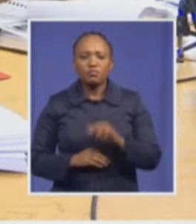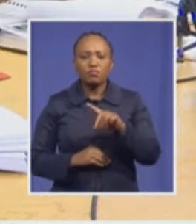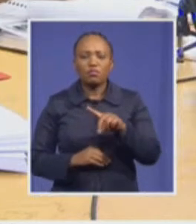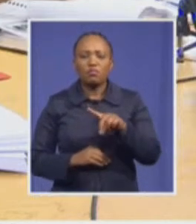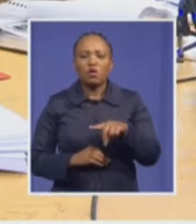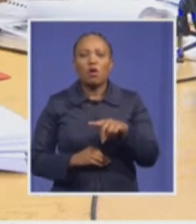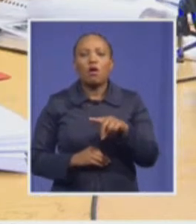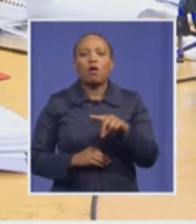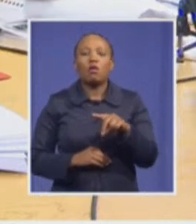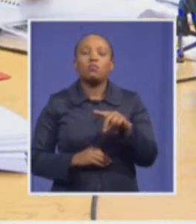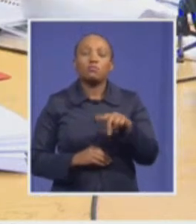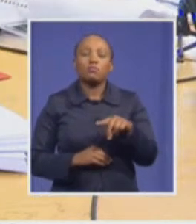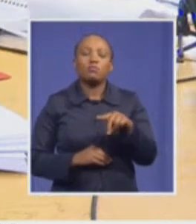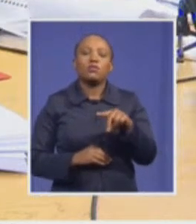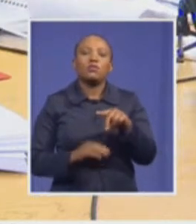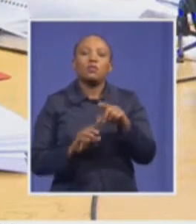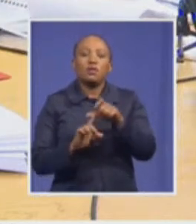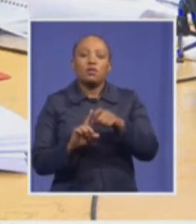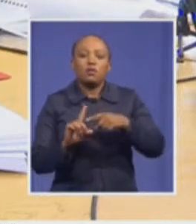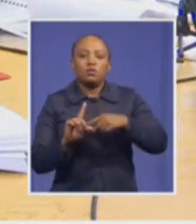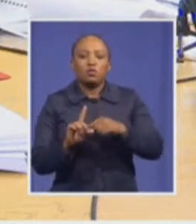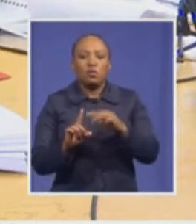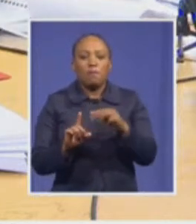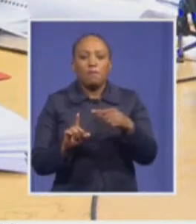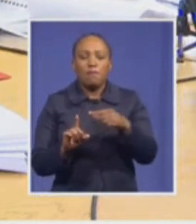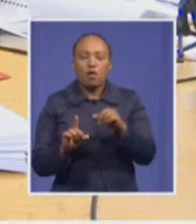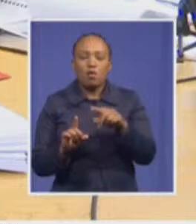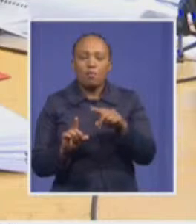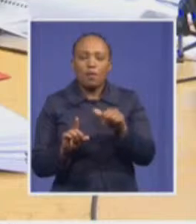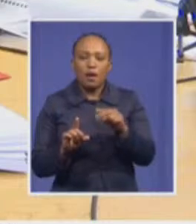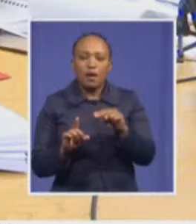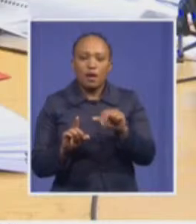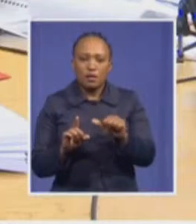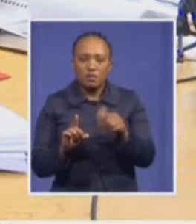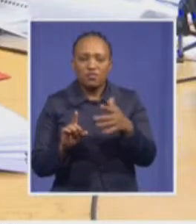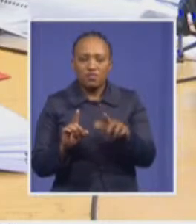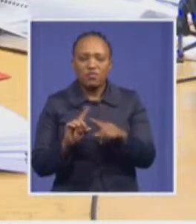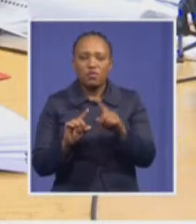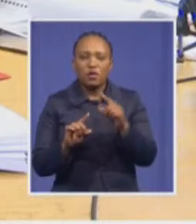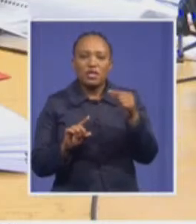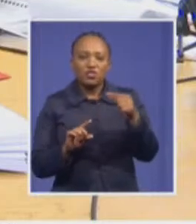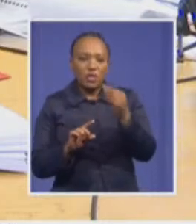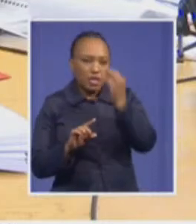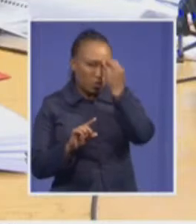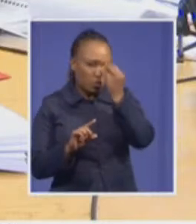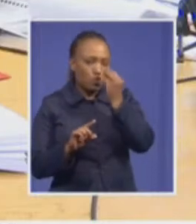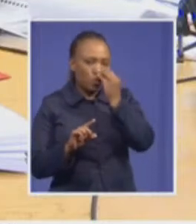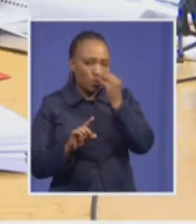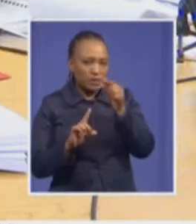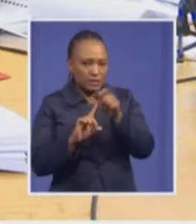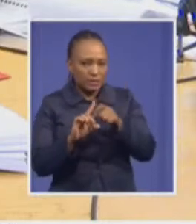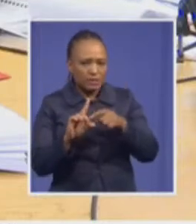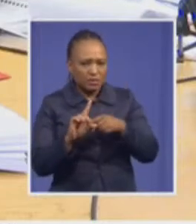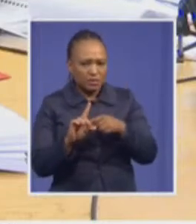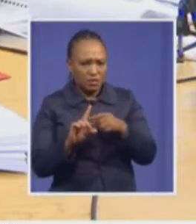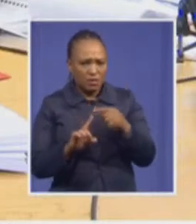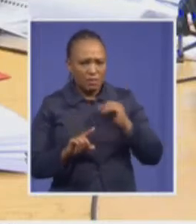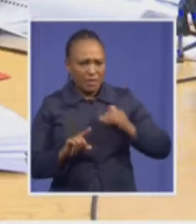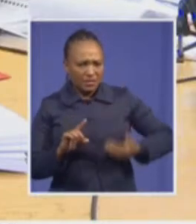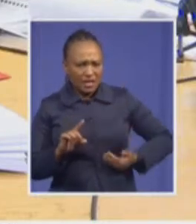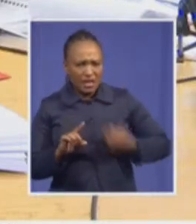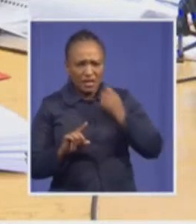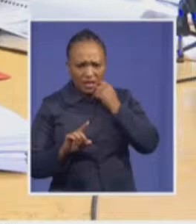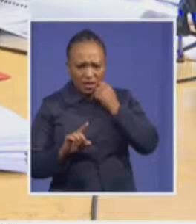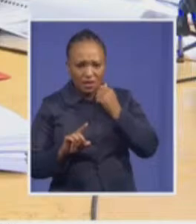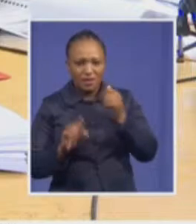Now understand, now you're informing them what's happening. G News is what? General news? It's group executive for